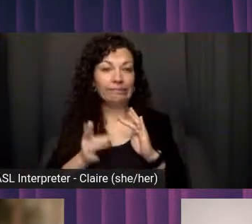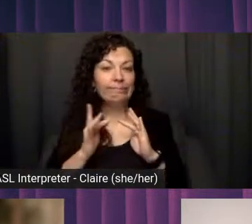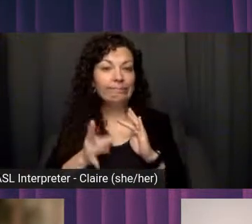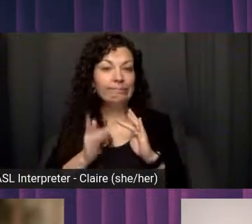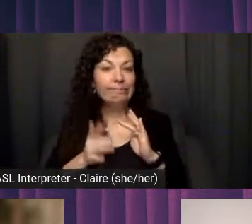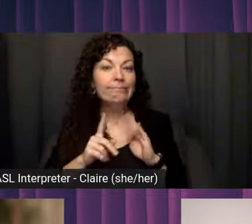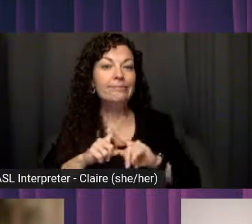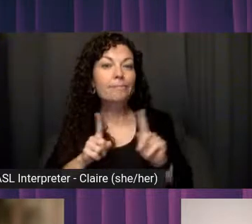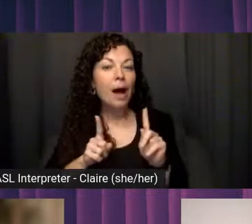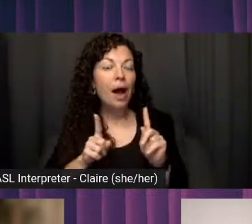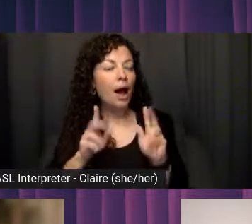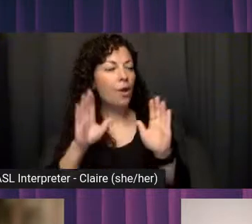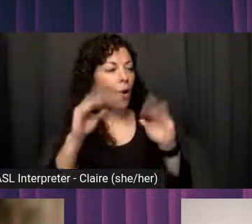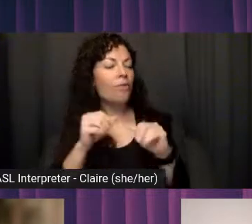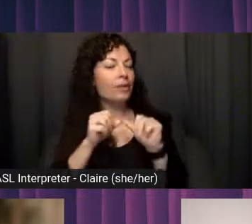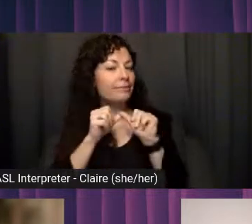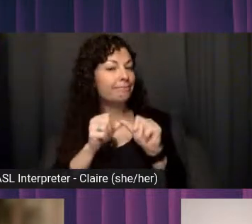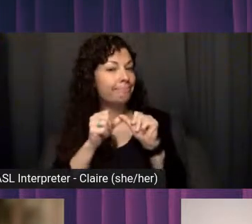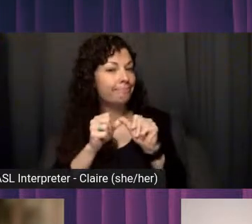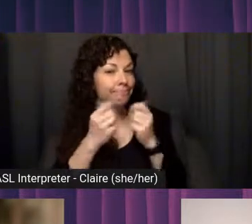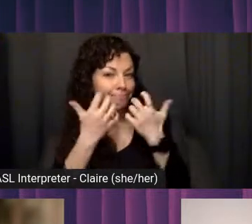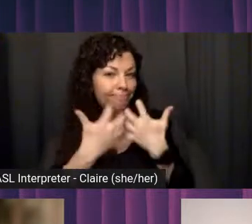in conversation with you.